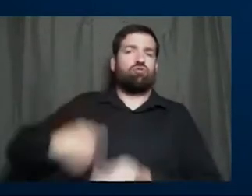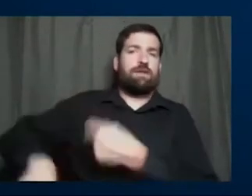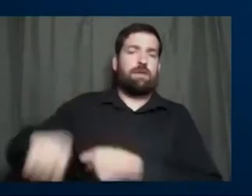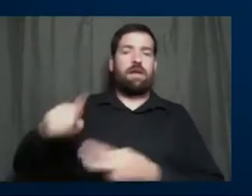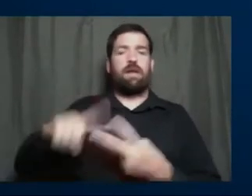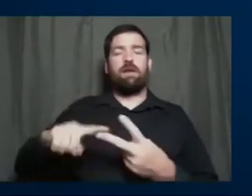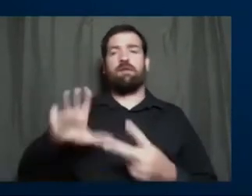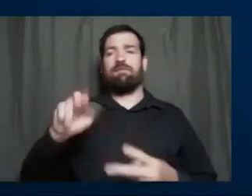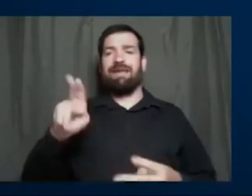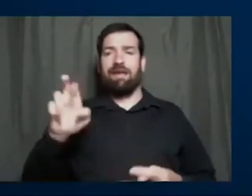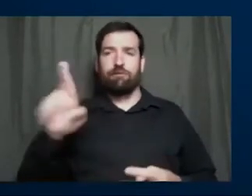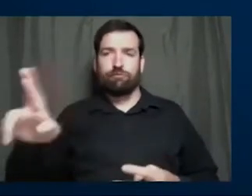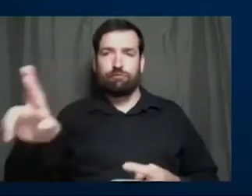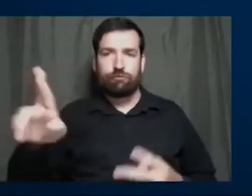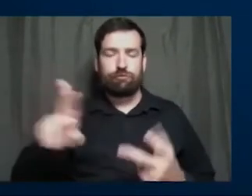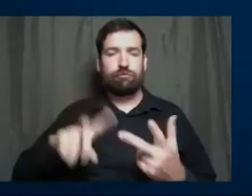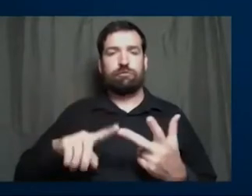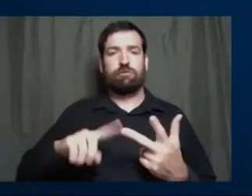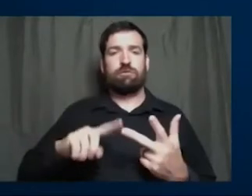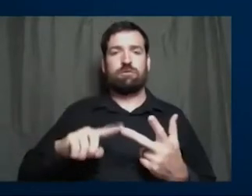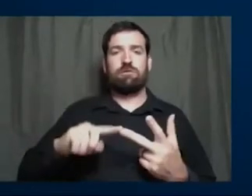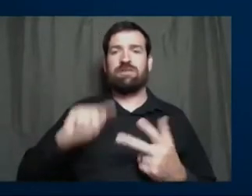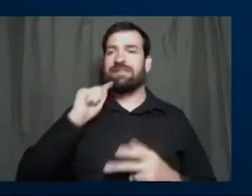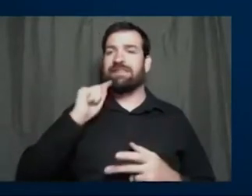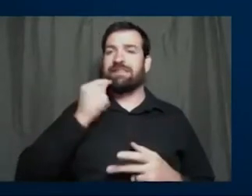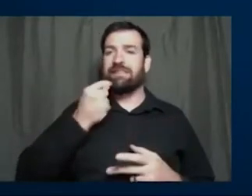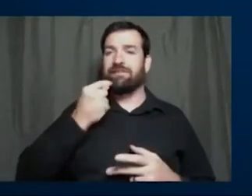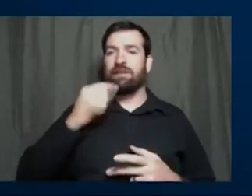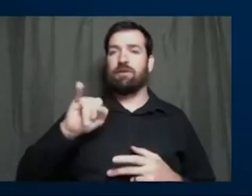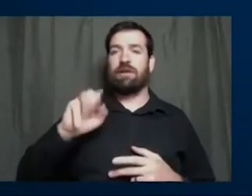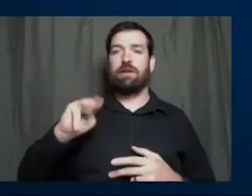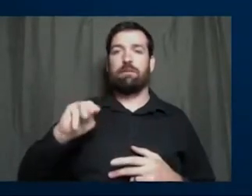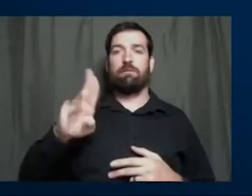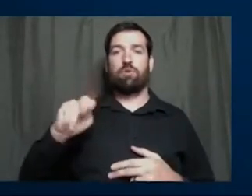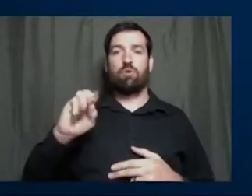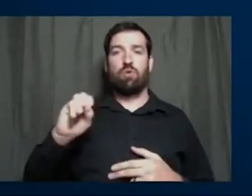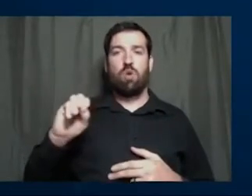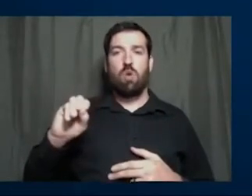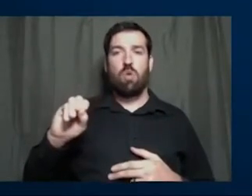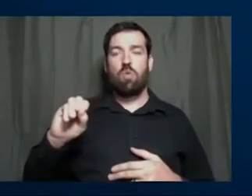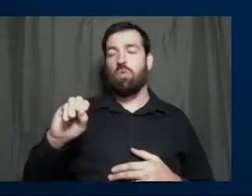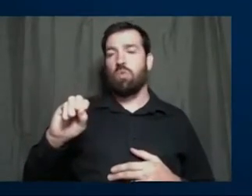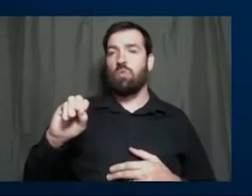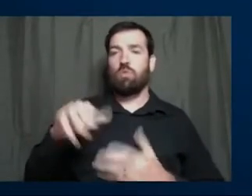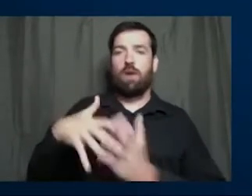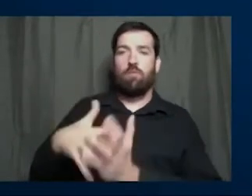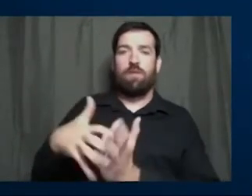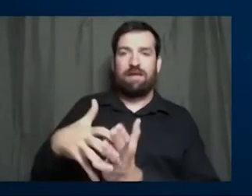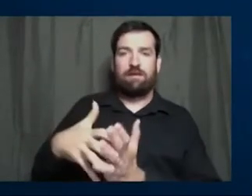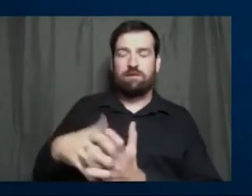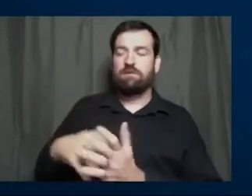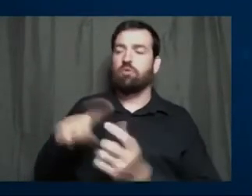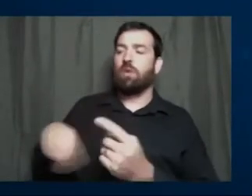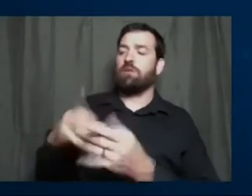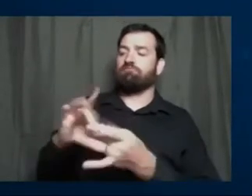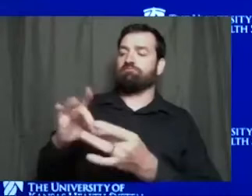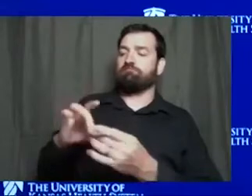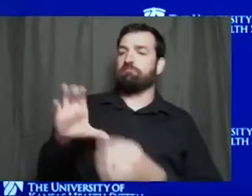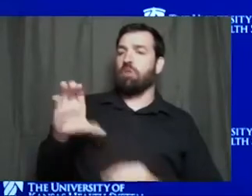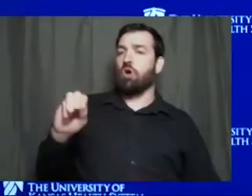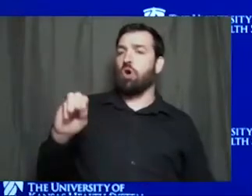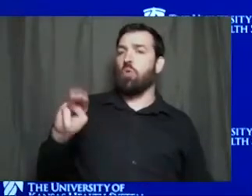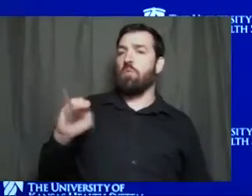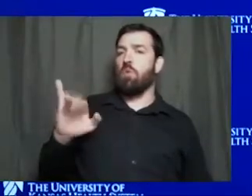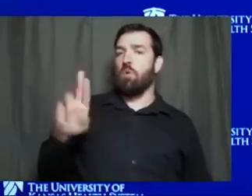severely immunocompromised that you're talking about when you say comorbidity? Yeah, I would still certainly